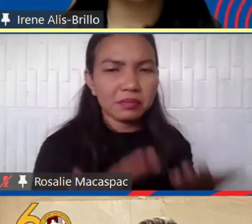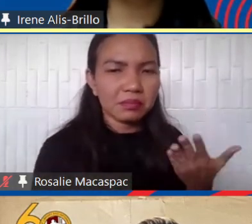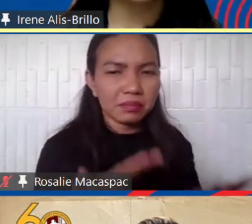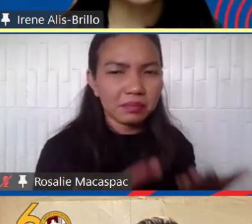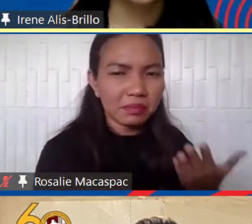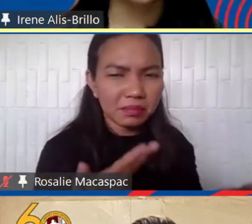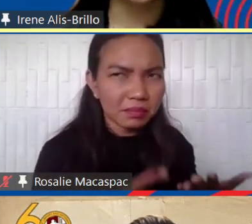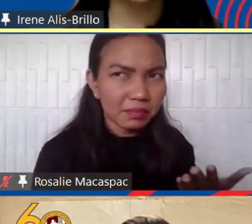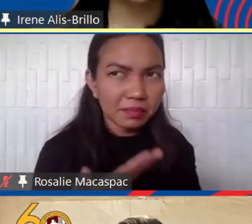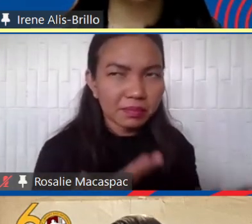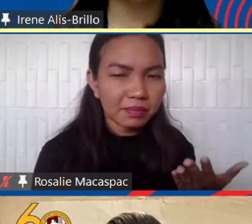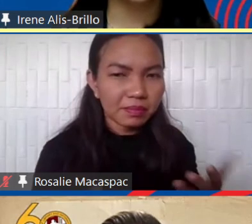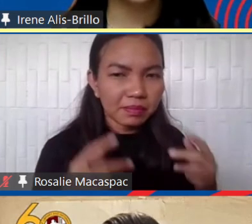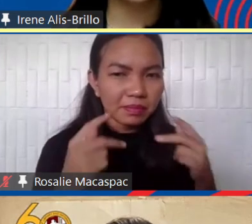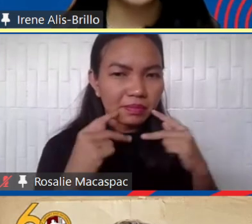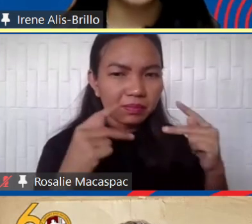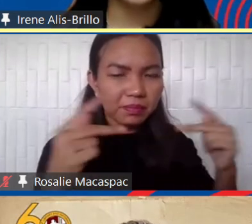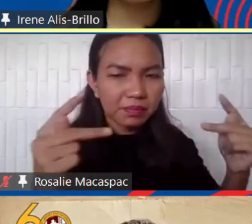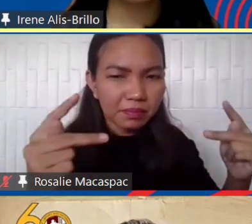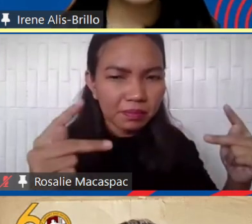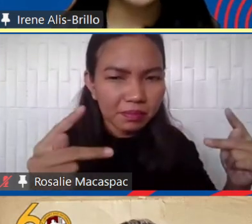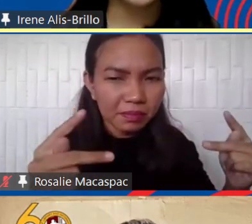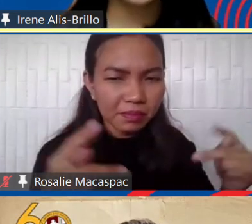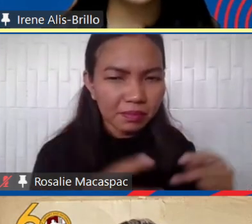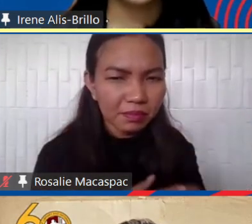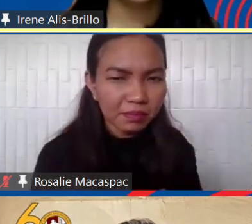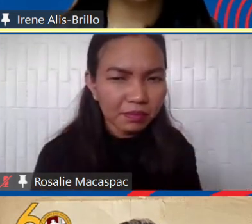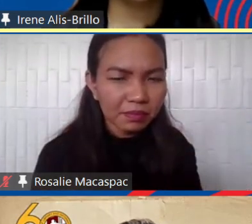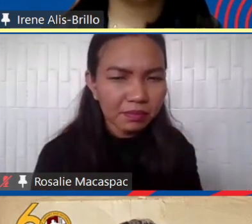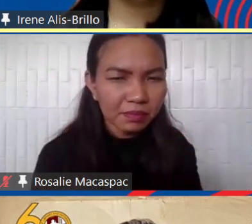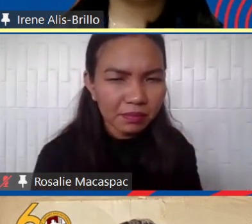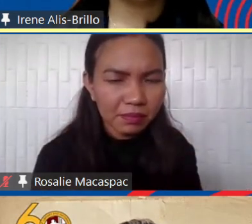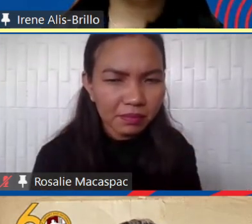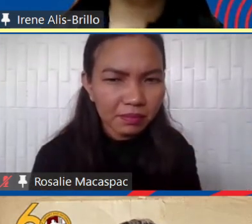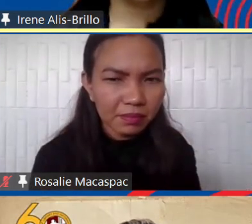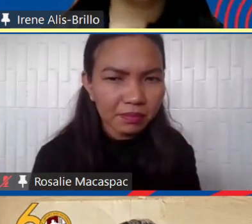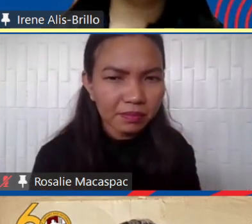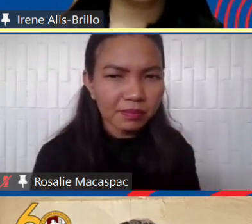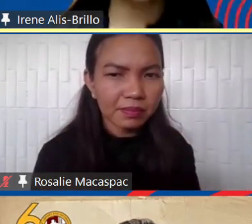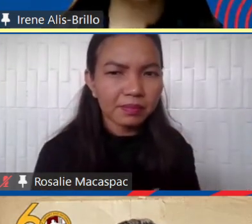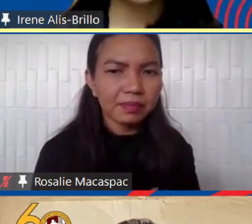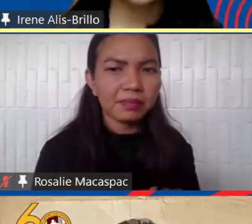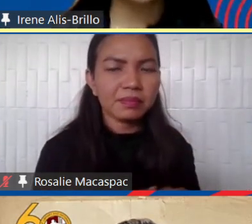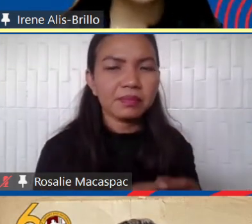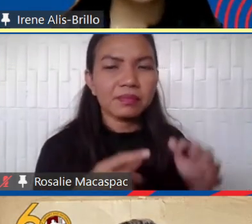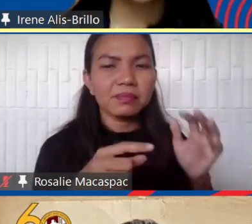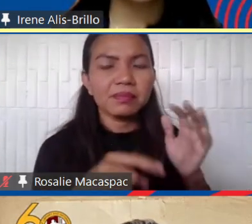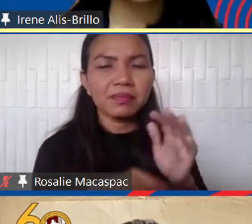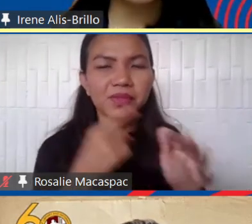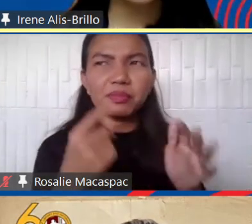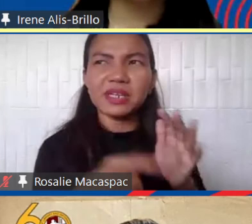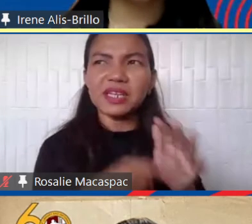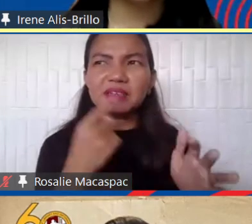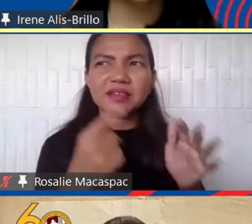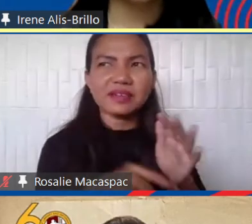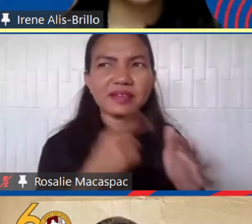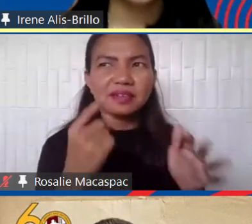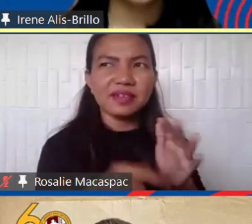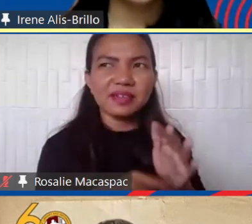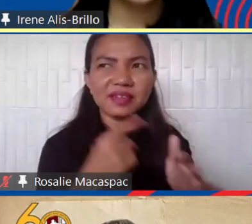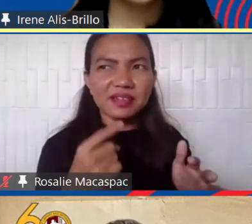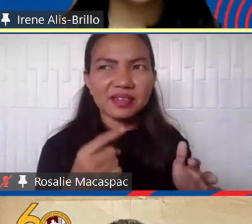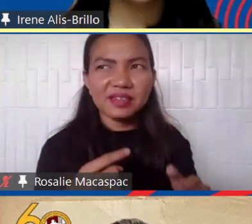or publications that needs to be paid, right? So, hindi po lahat within that repository is